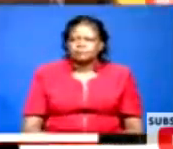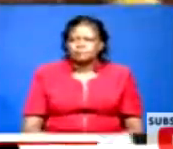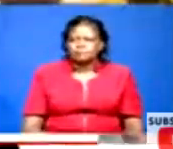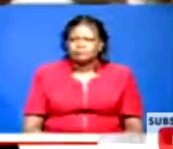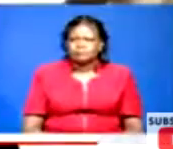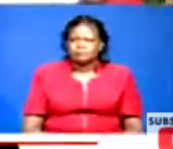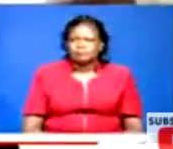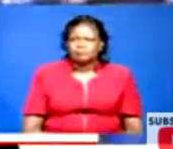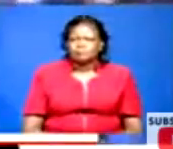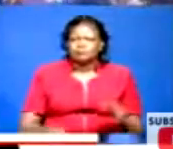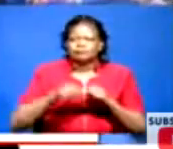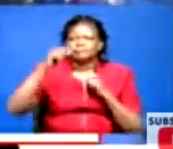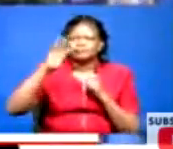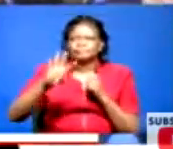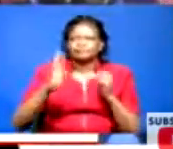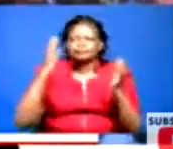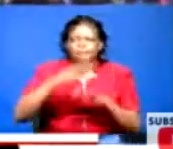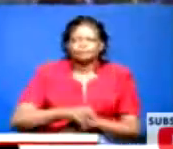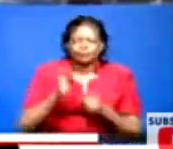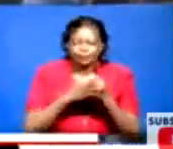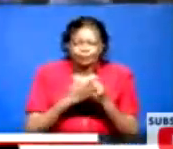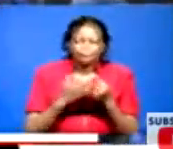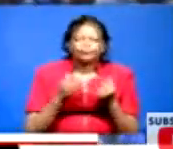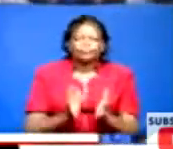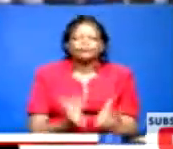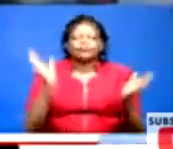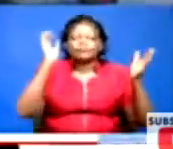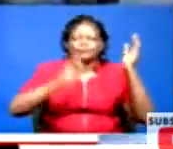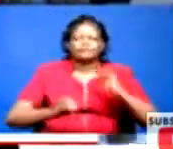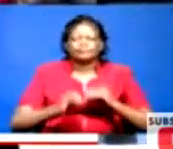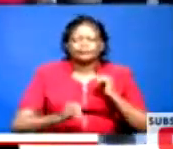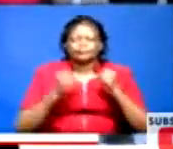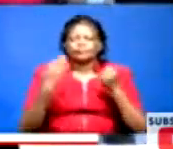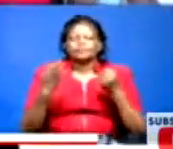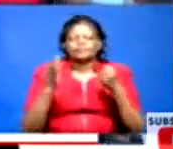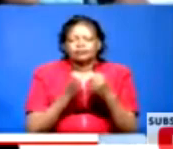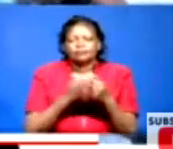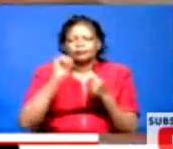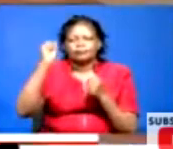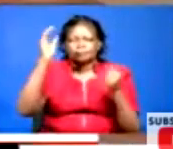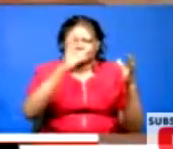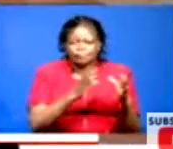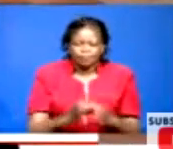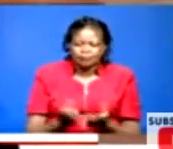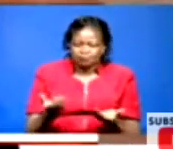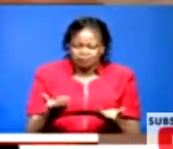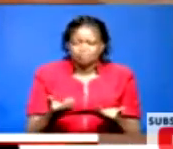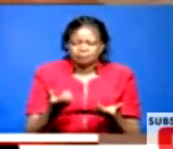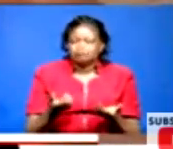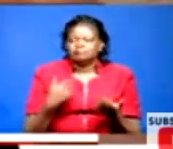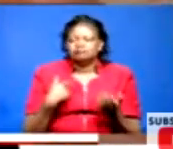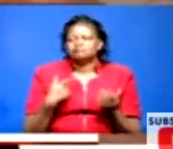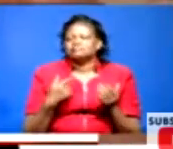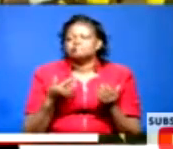2022-2023. About 4 months after the August general election, 48 political parties have managed to meet the threshold to get